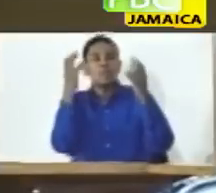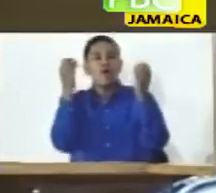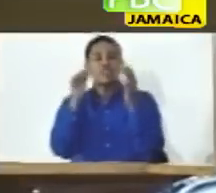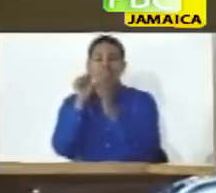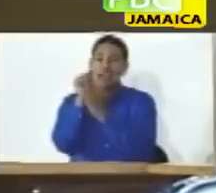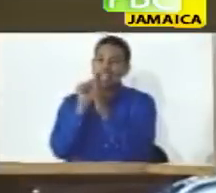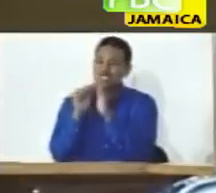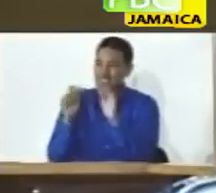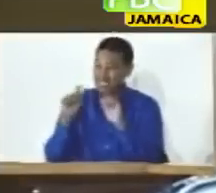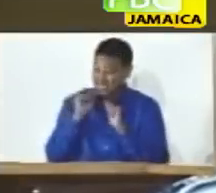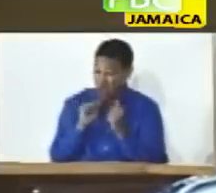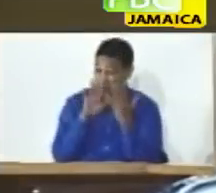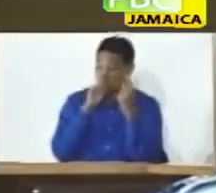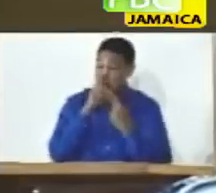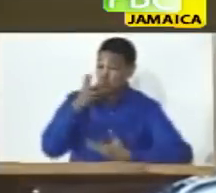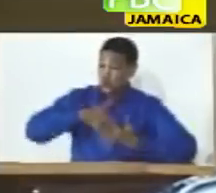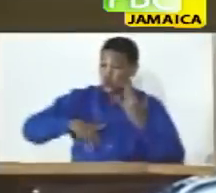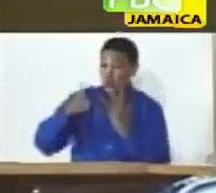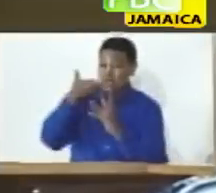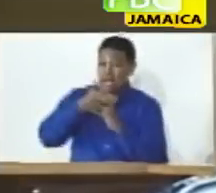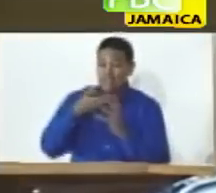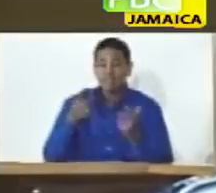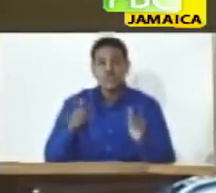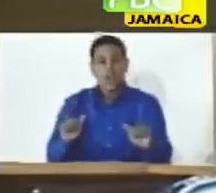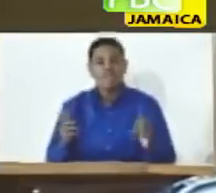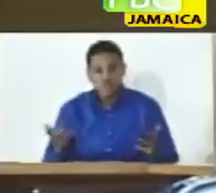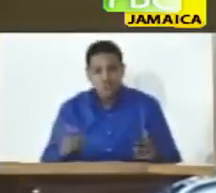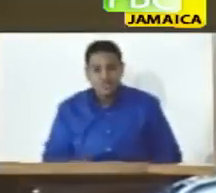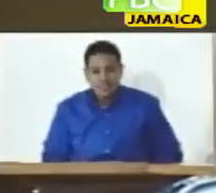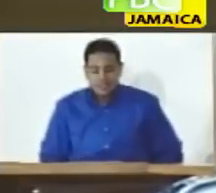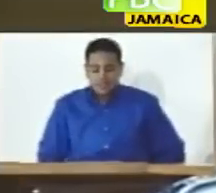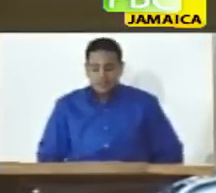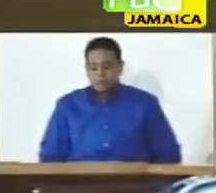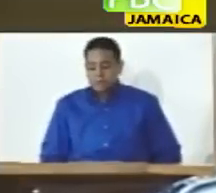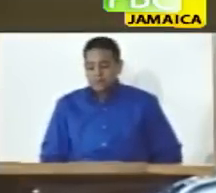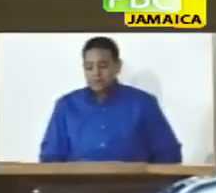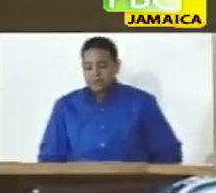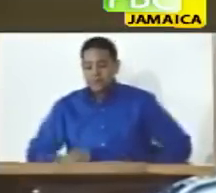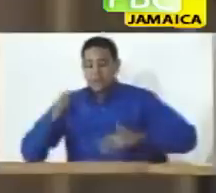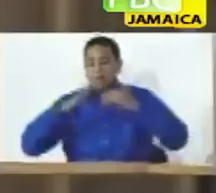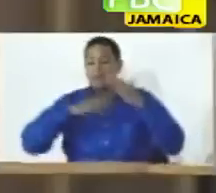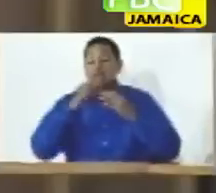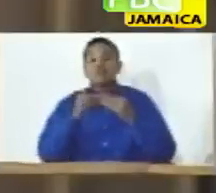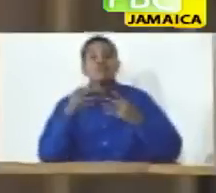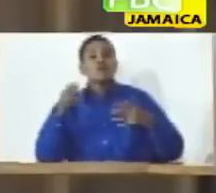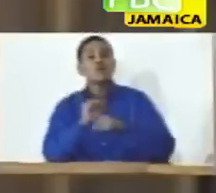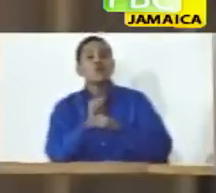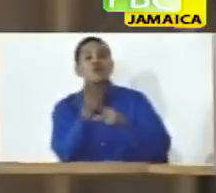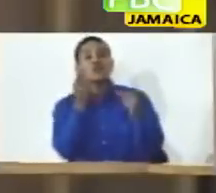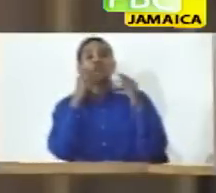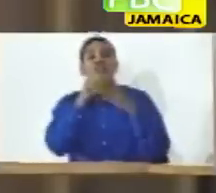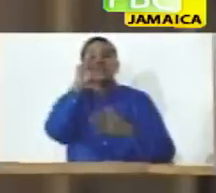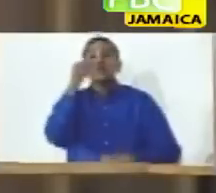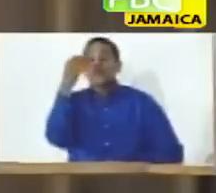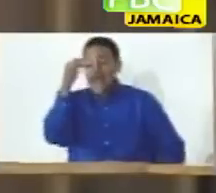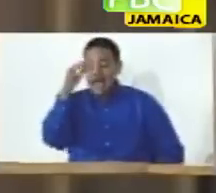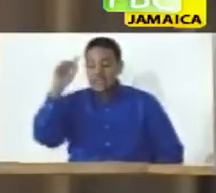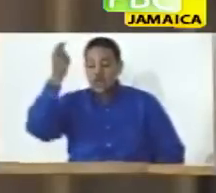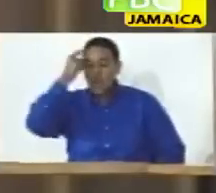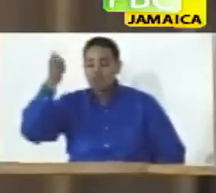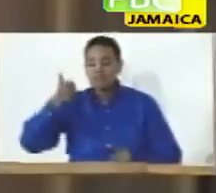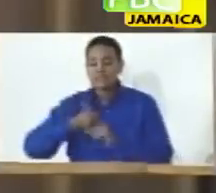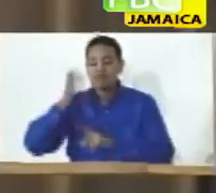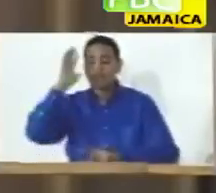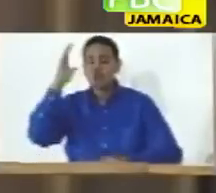multi-agency approach to social intervention efforts. Building on the work done in 2019, the government will